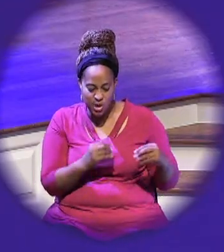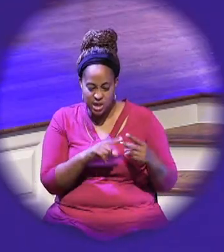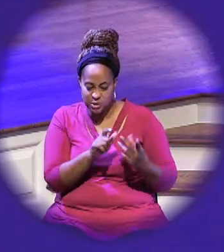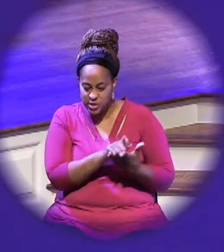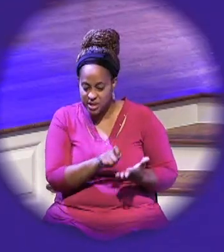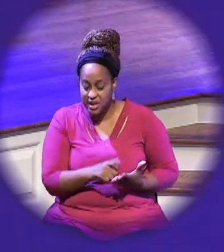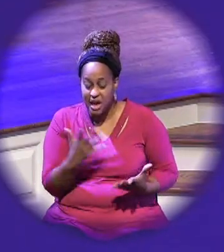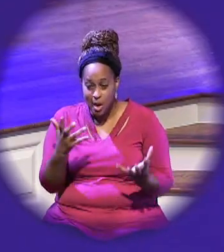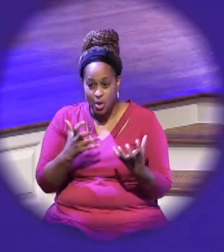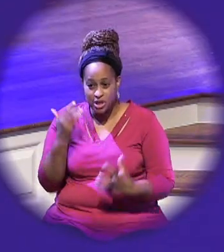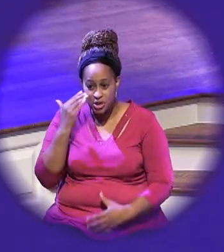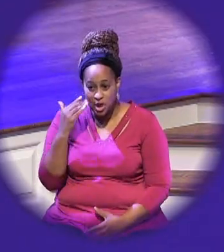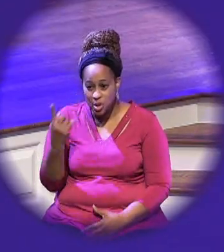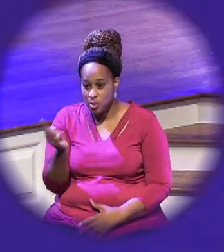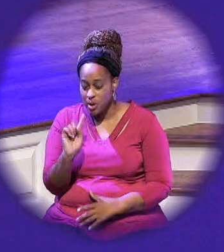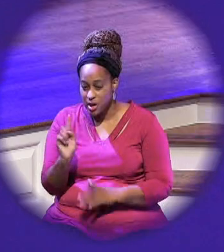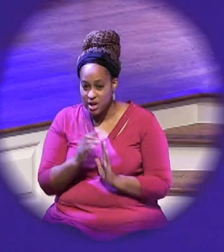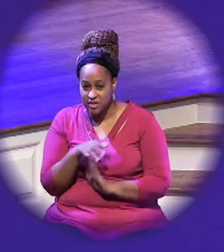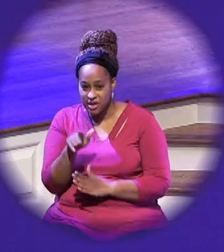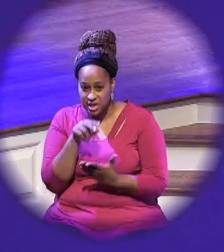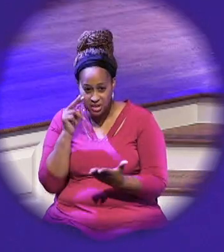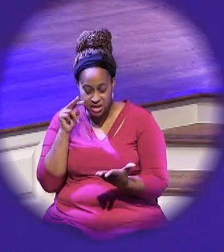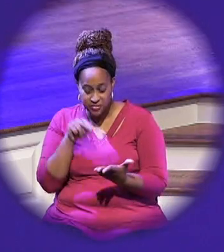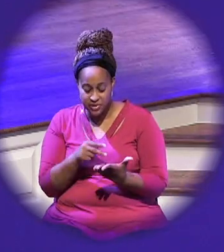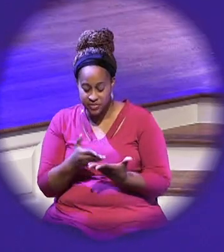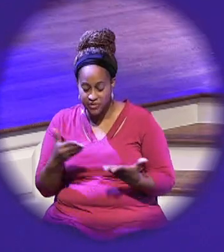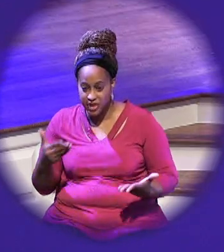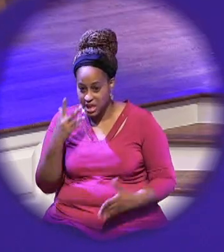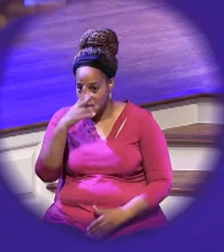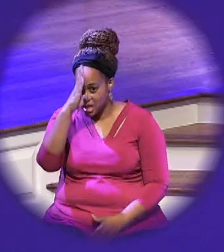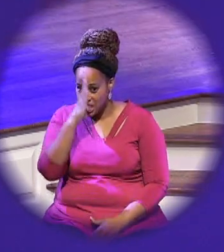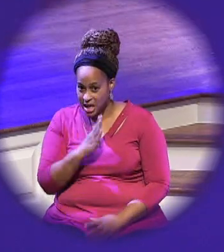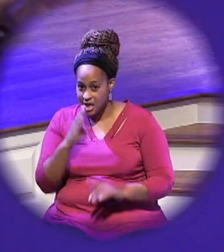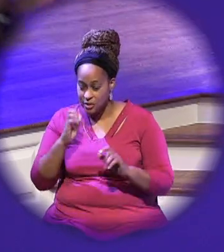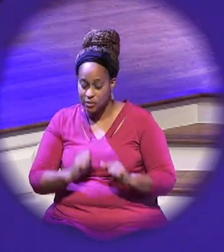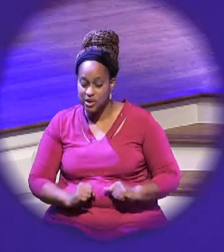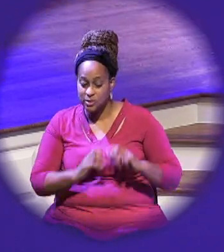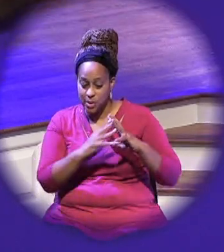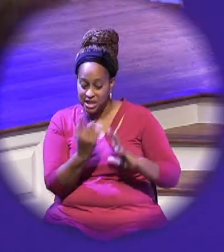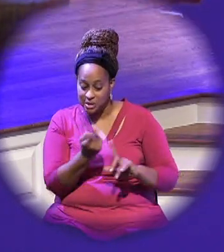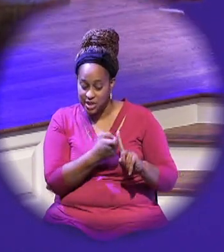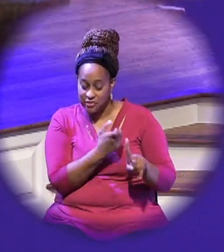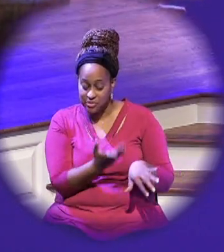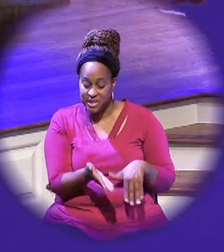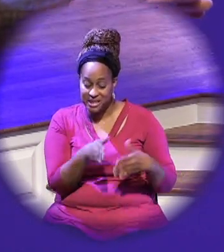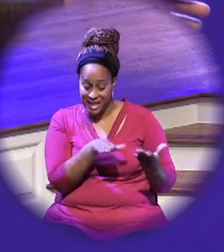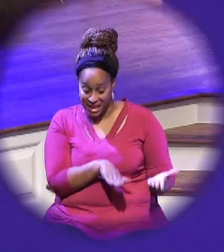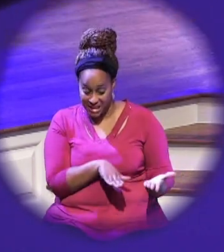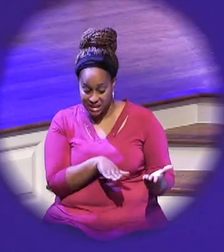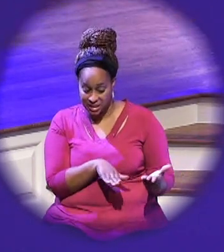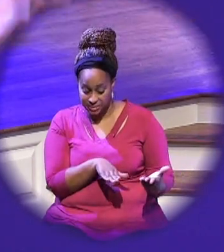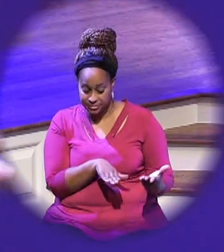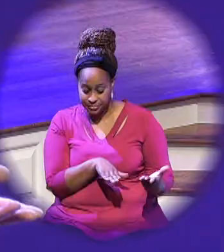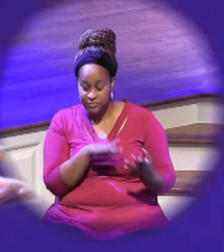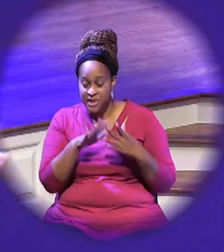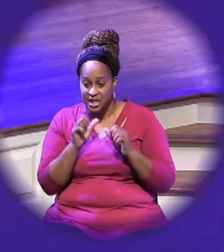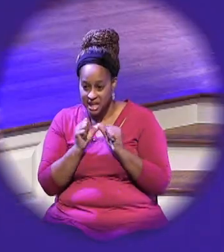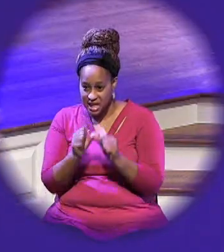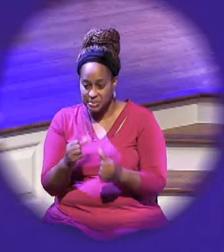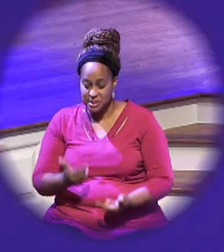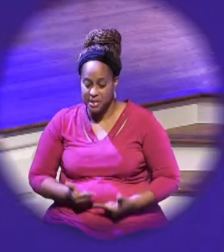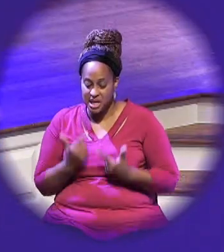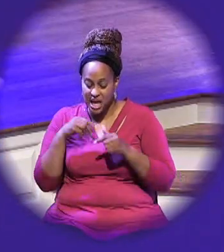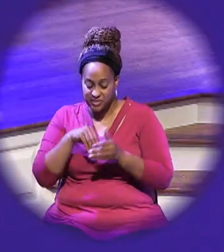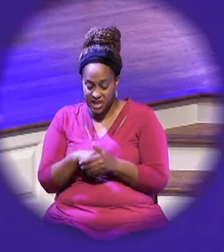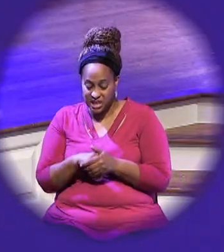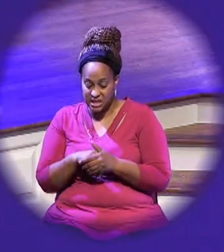I just want you to know, wherever you stand on all those issues, here's the thing. A God who can raise somebody from the dead can keep somebody alive in